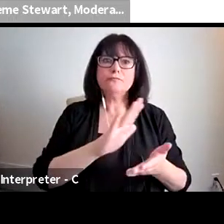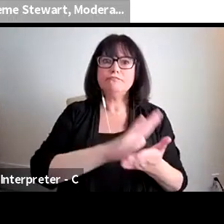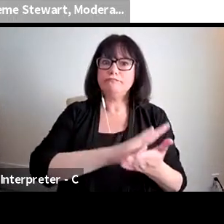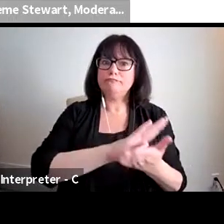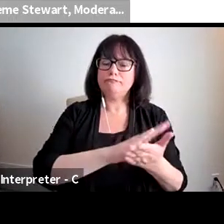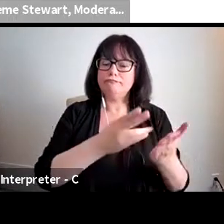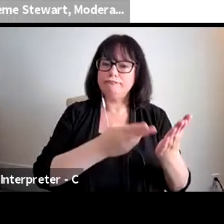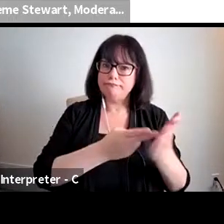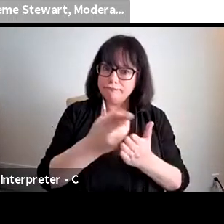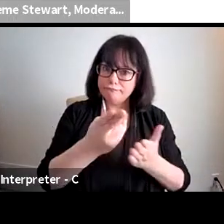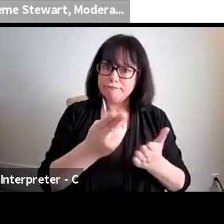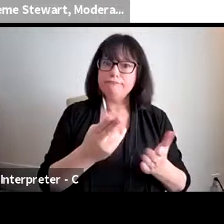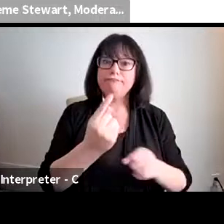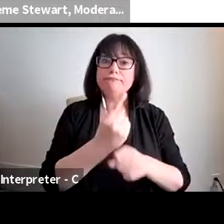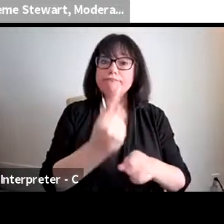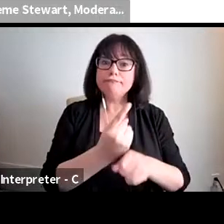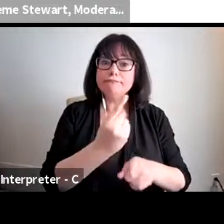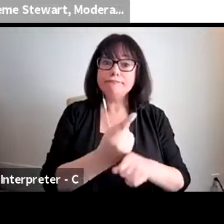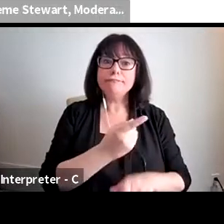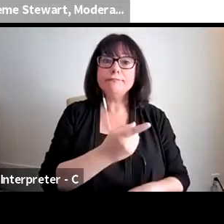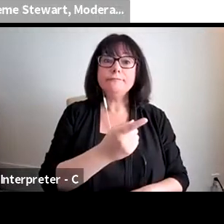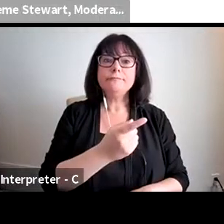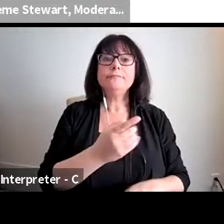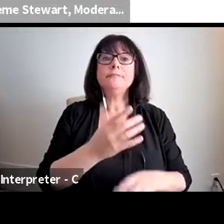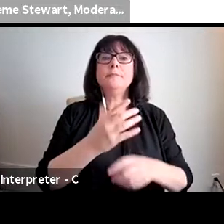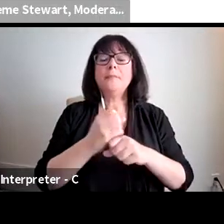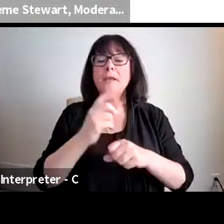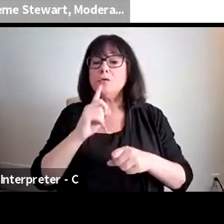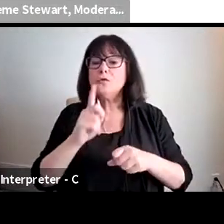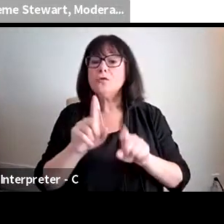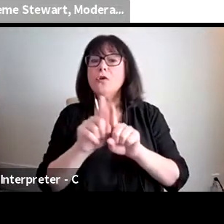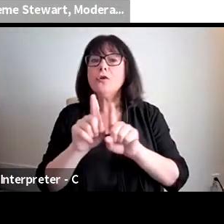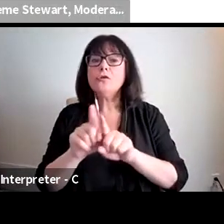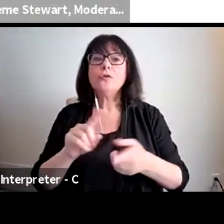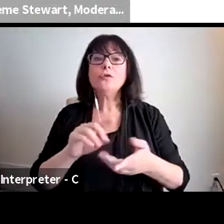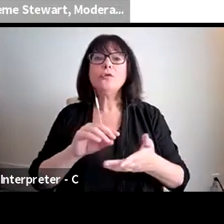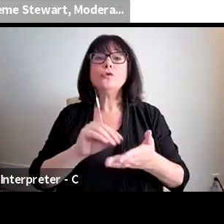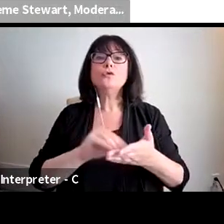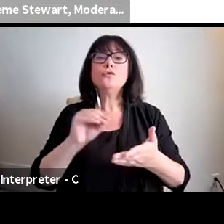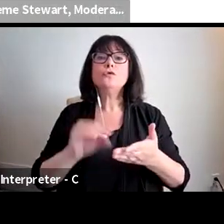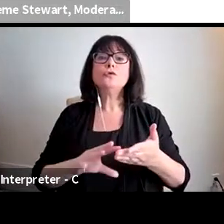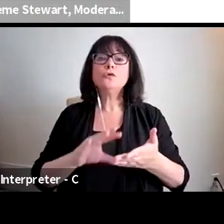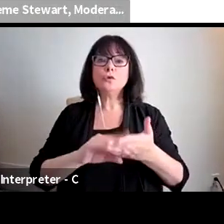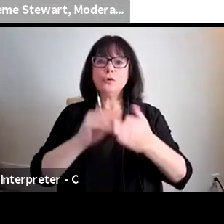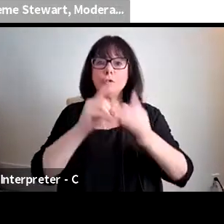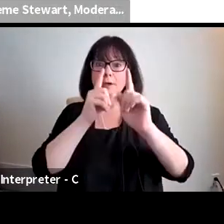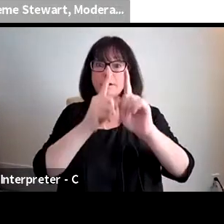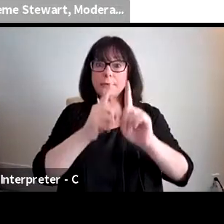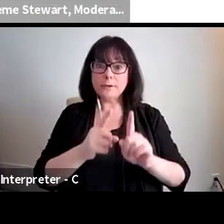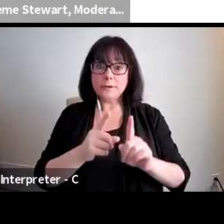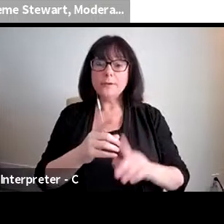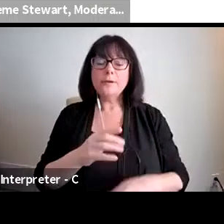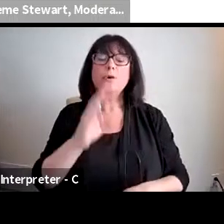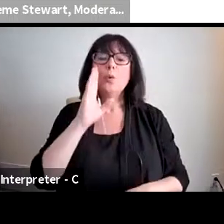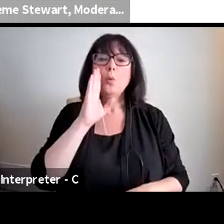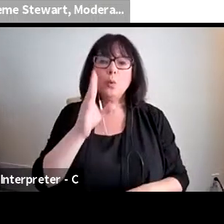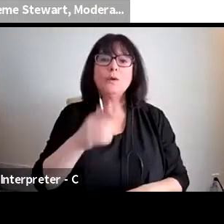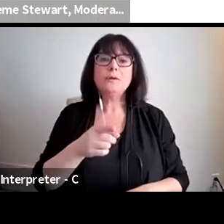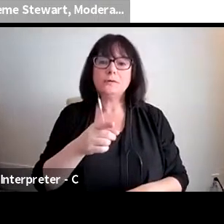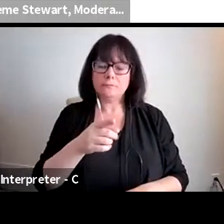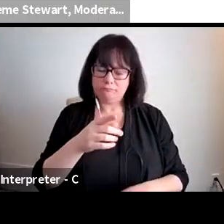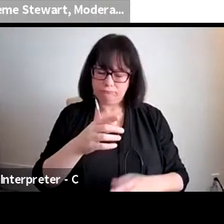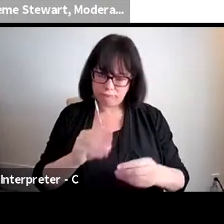all cases that the student learning outcomes of each of the courses will be met, often through very